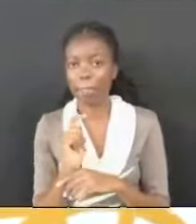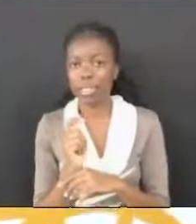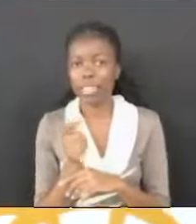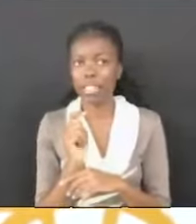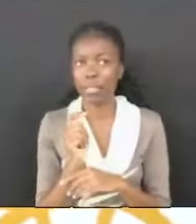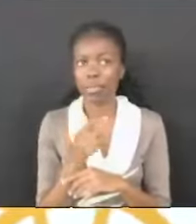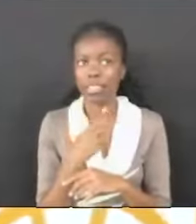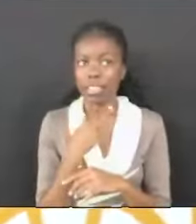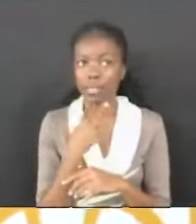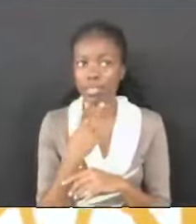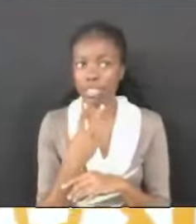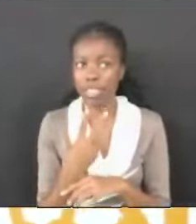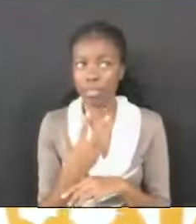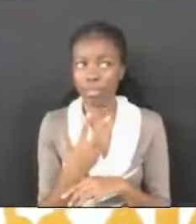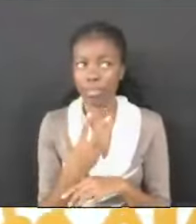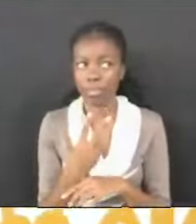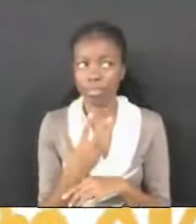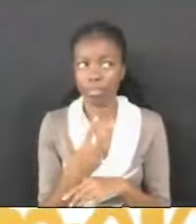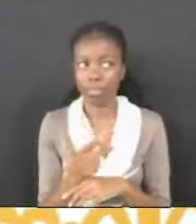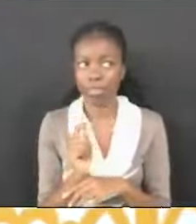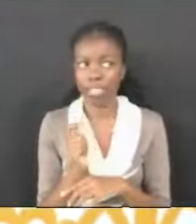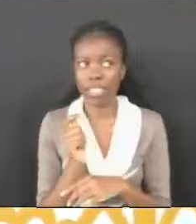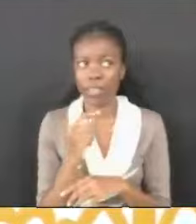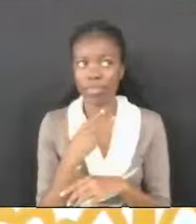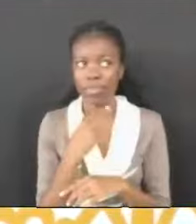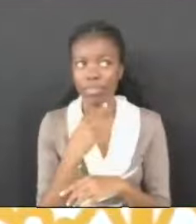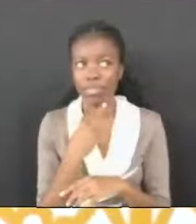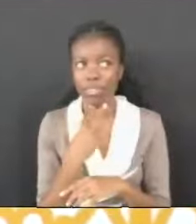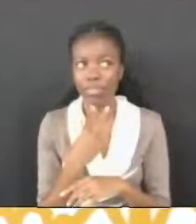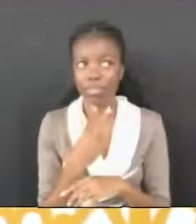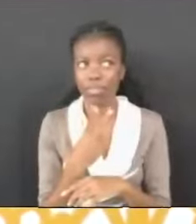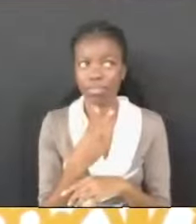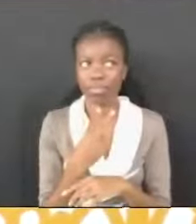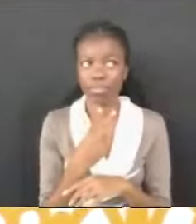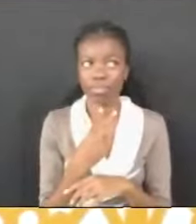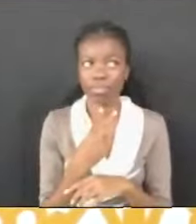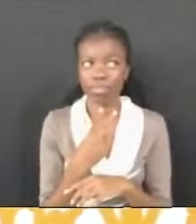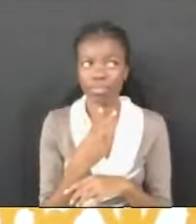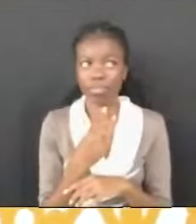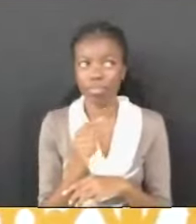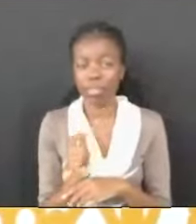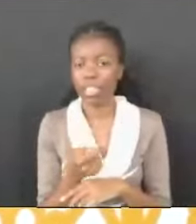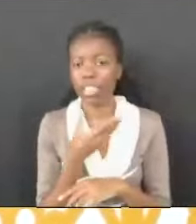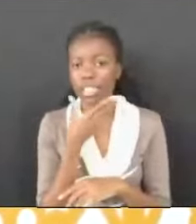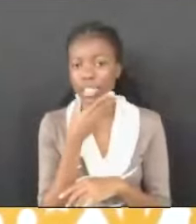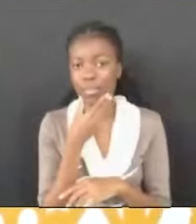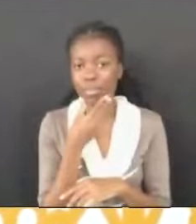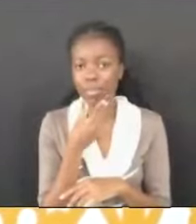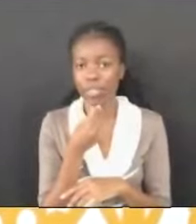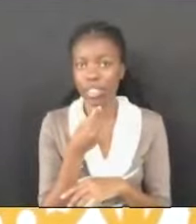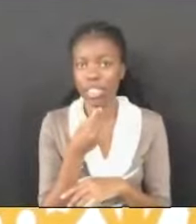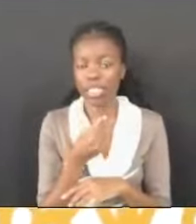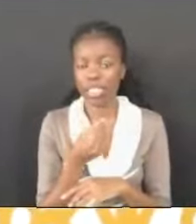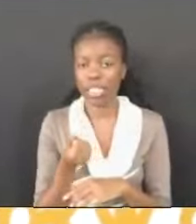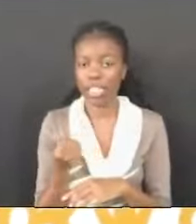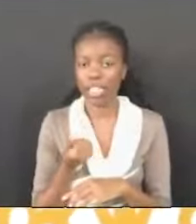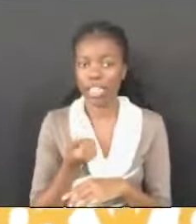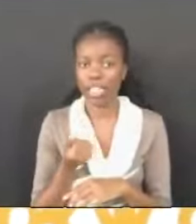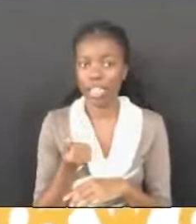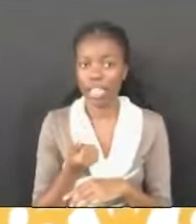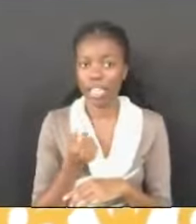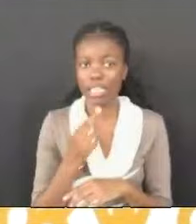Temperance, boys. Temperance, girls. Temperance, boys